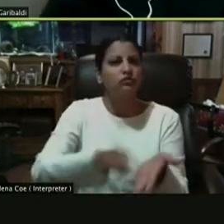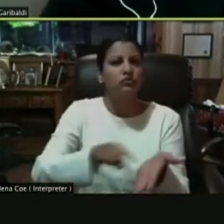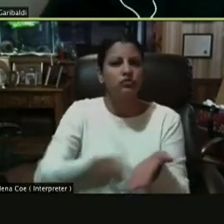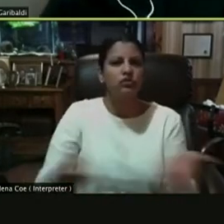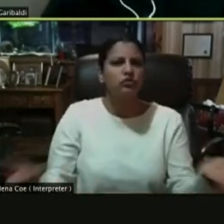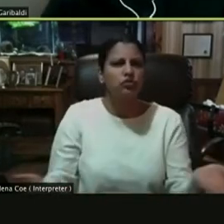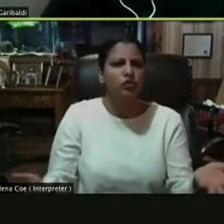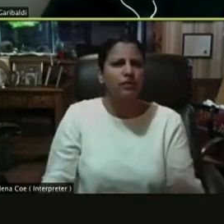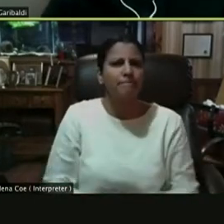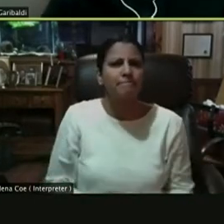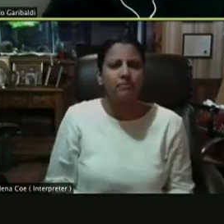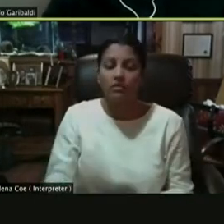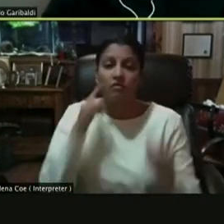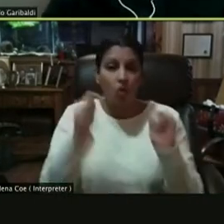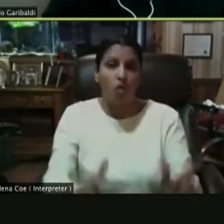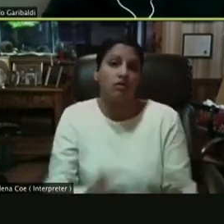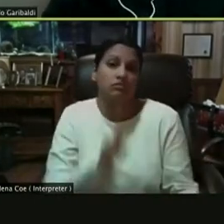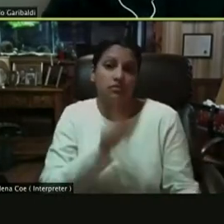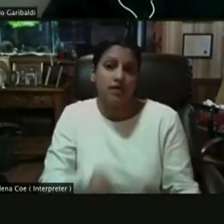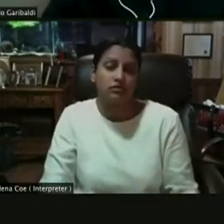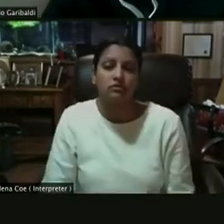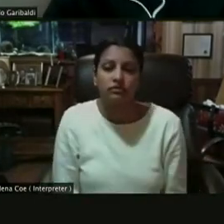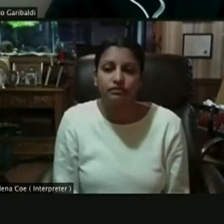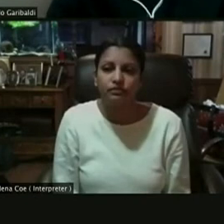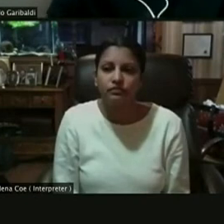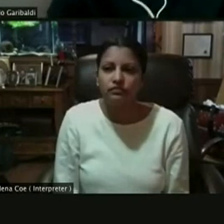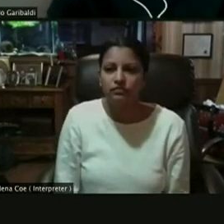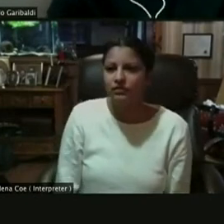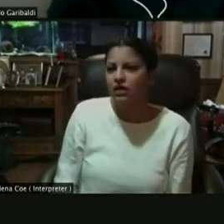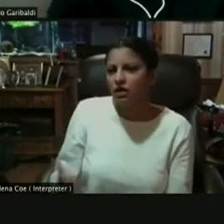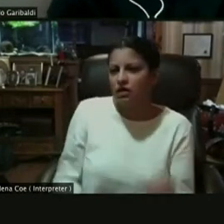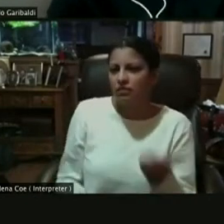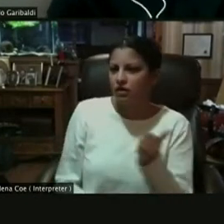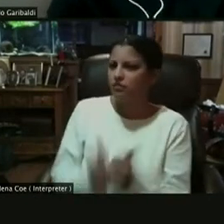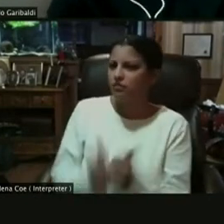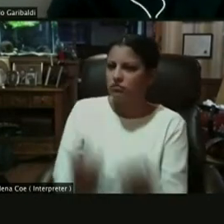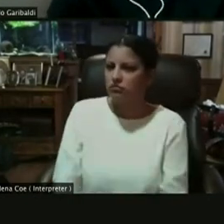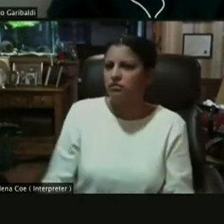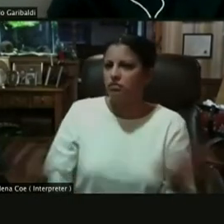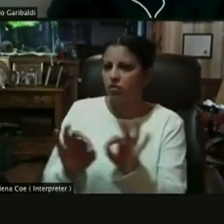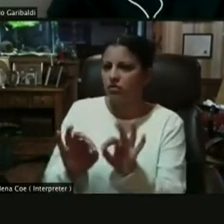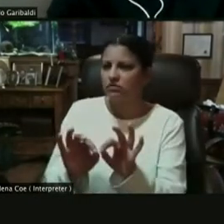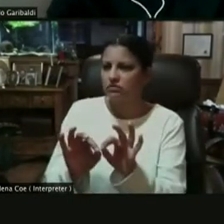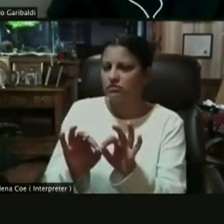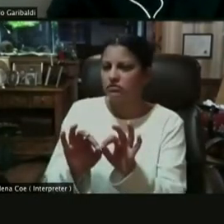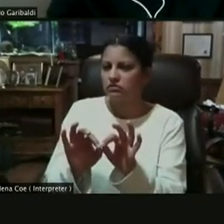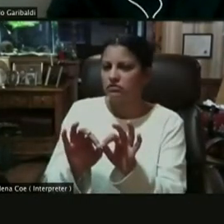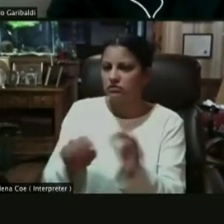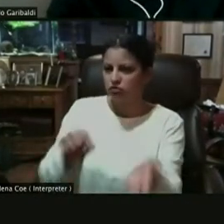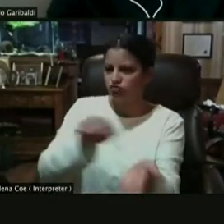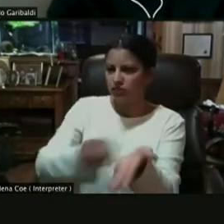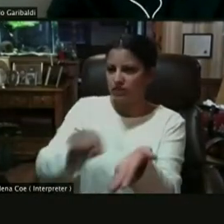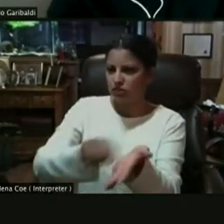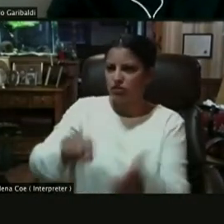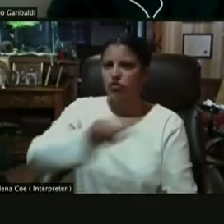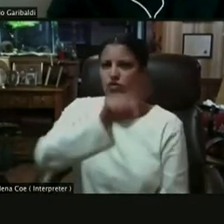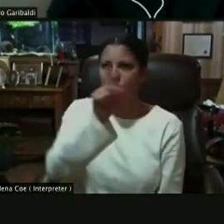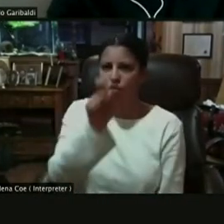Again, for anybody. I think probably the most important factor is having a research question.